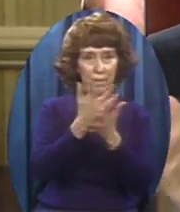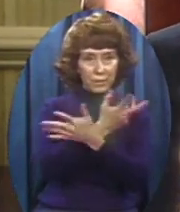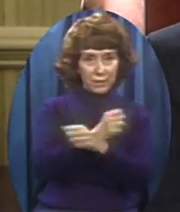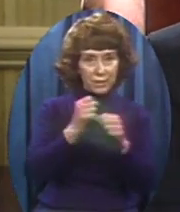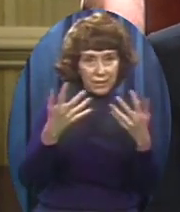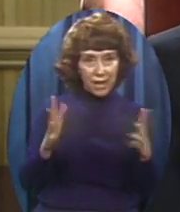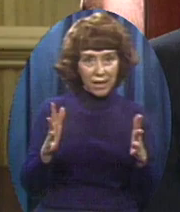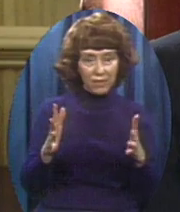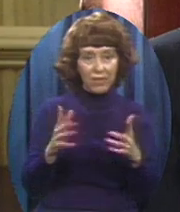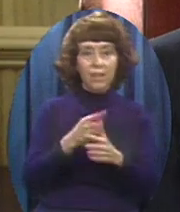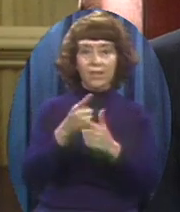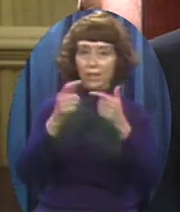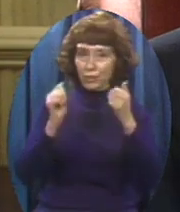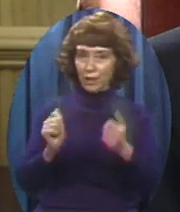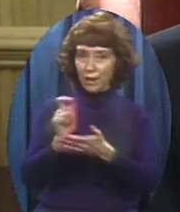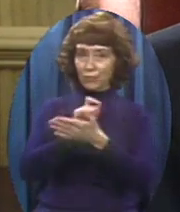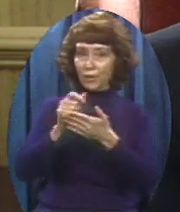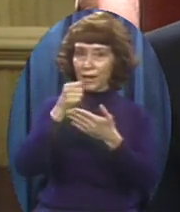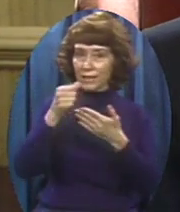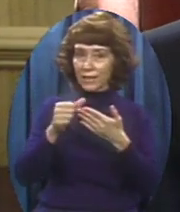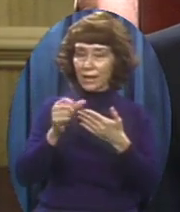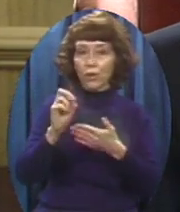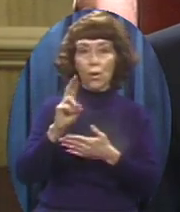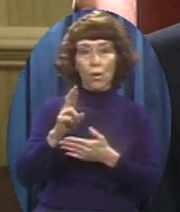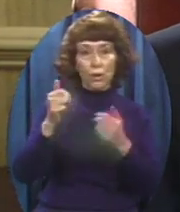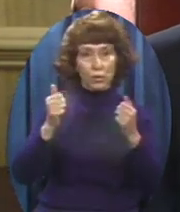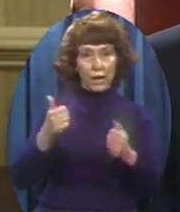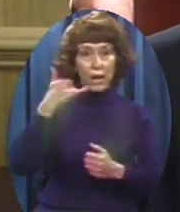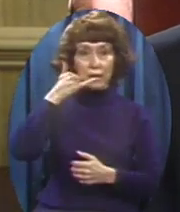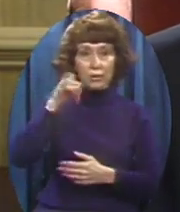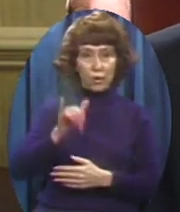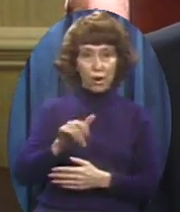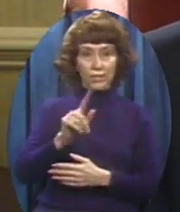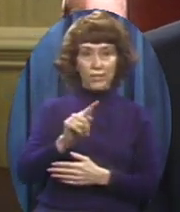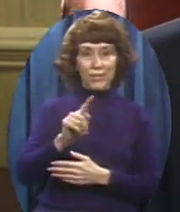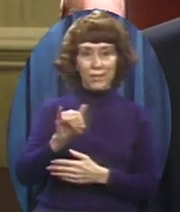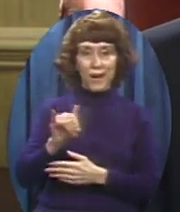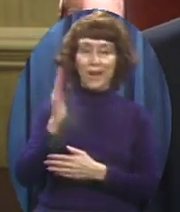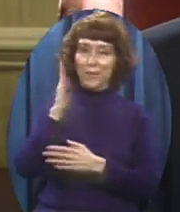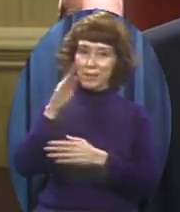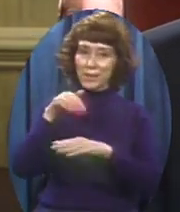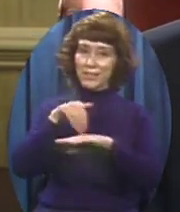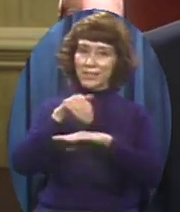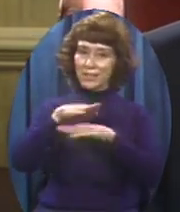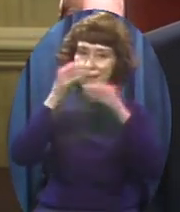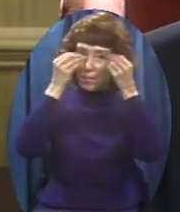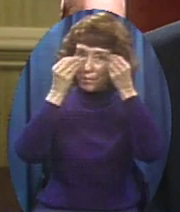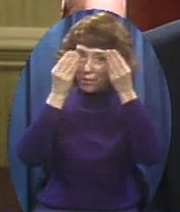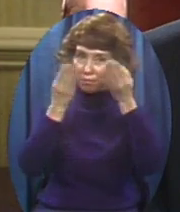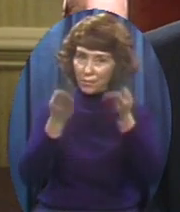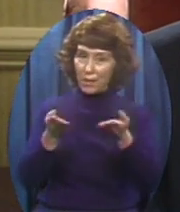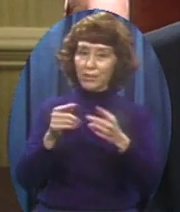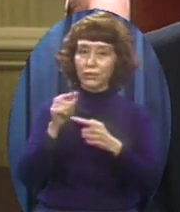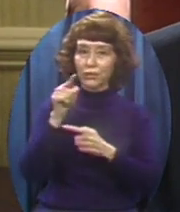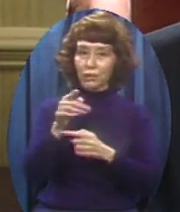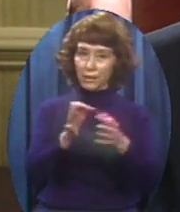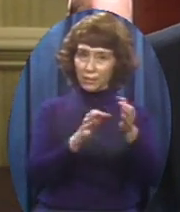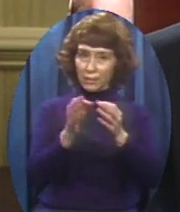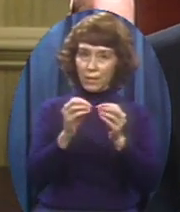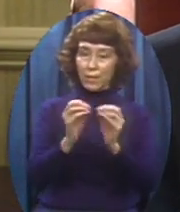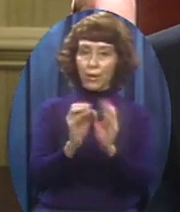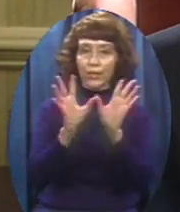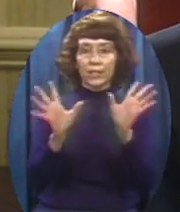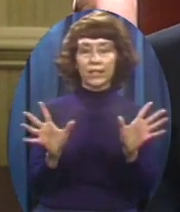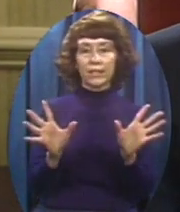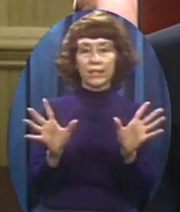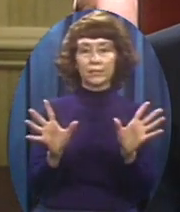this little prayer room here. Something else I haven't mentioned to you, Dr. B.R. Lakin, the man that for